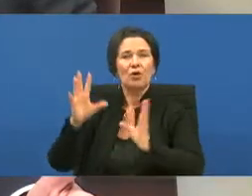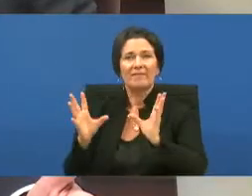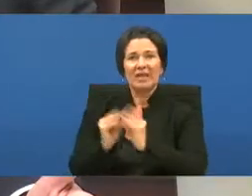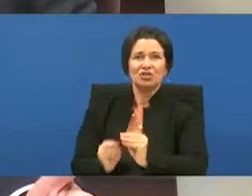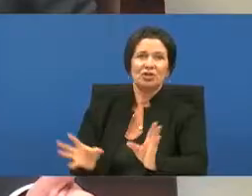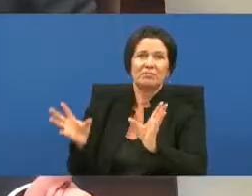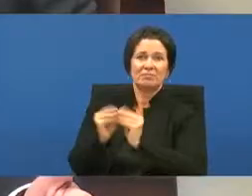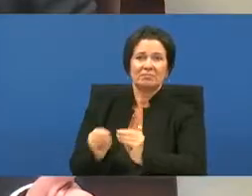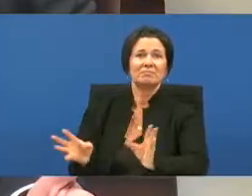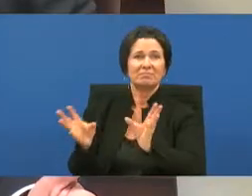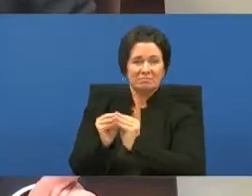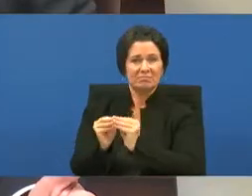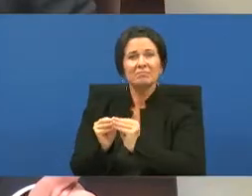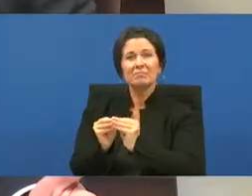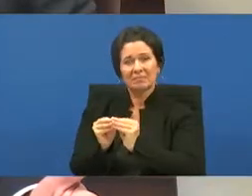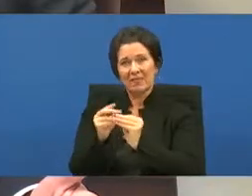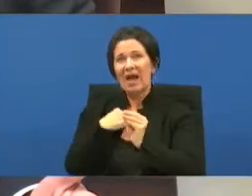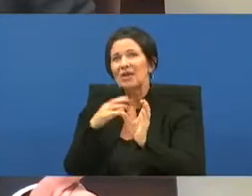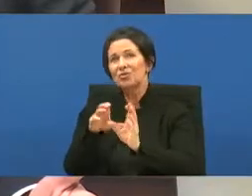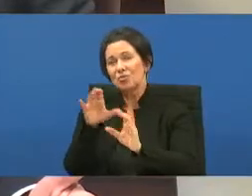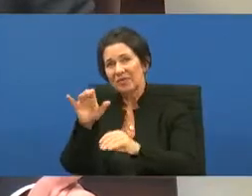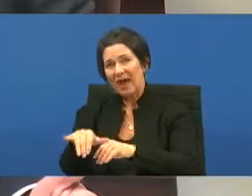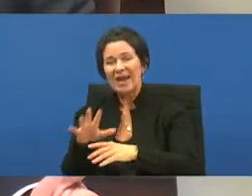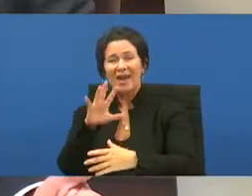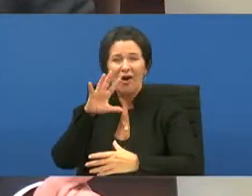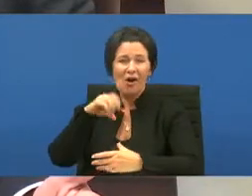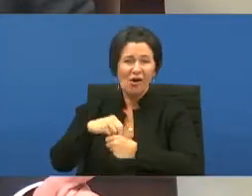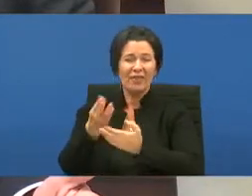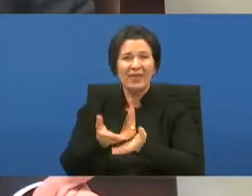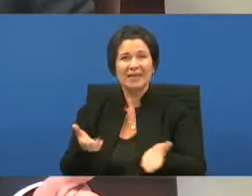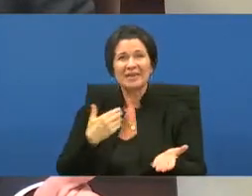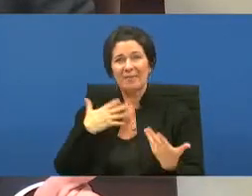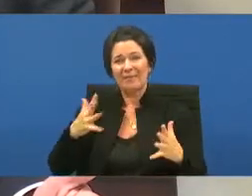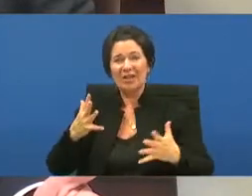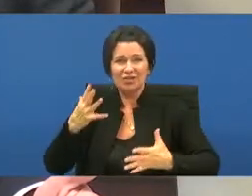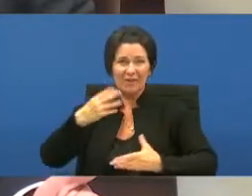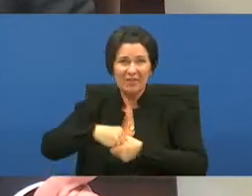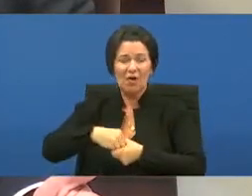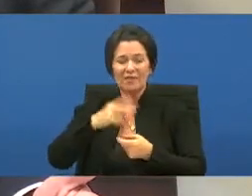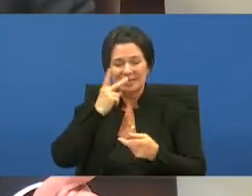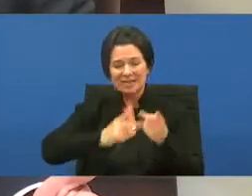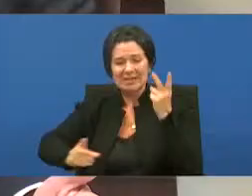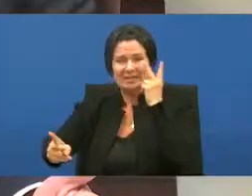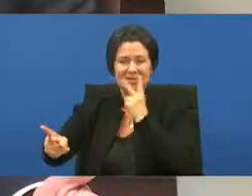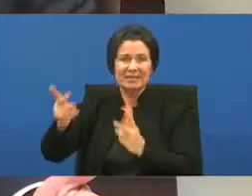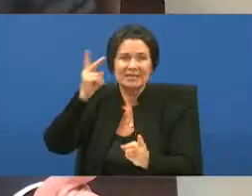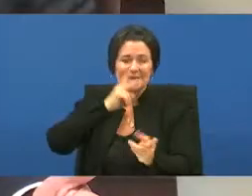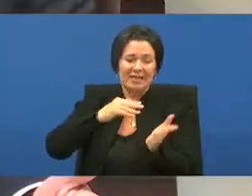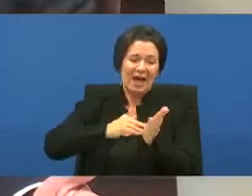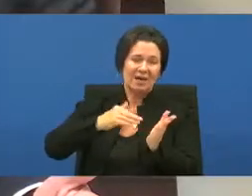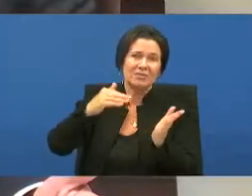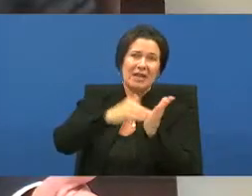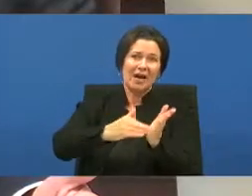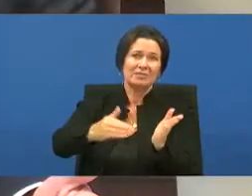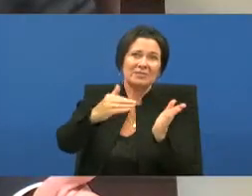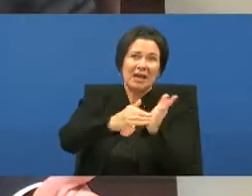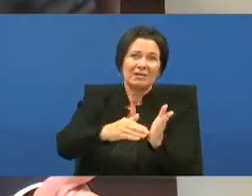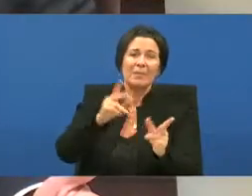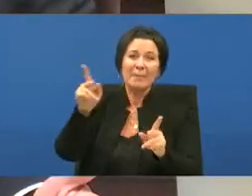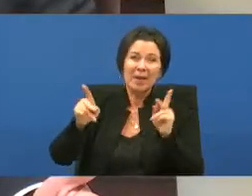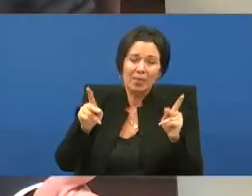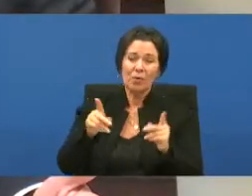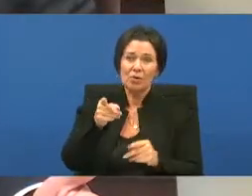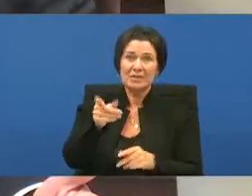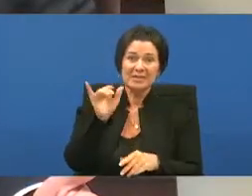center and all the different things that I'm involved in, and seeing the thousands and thousands of people that are there all